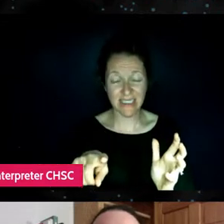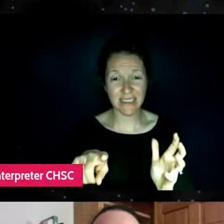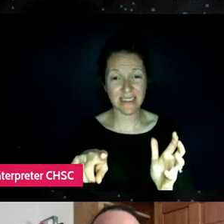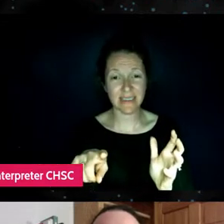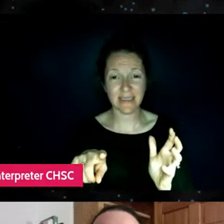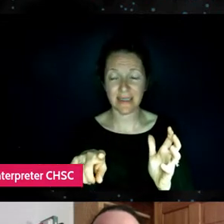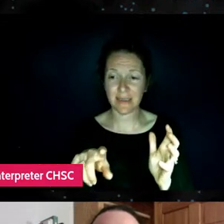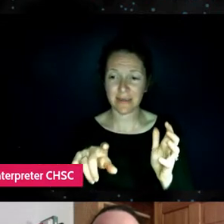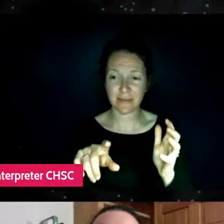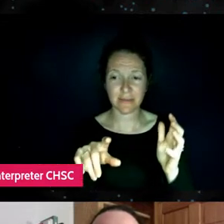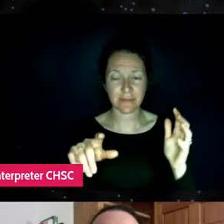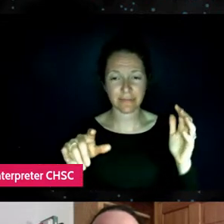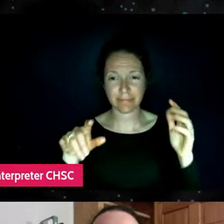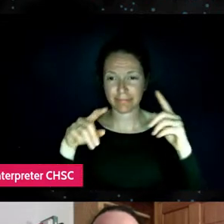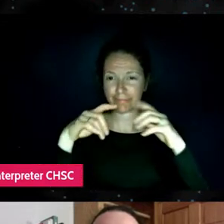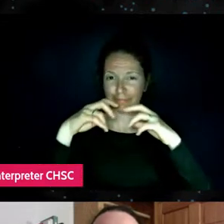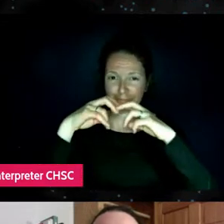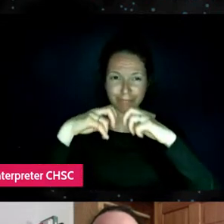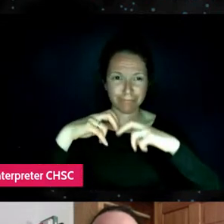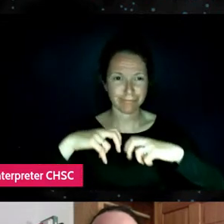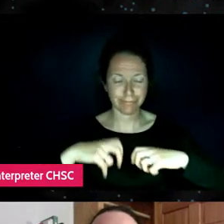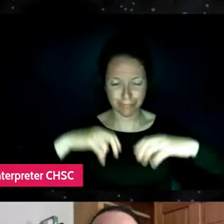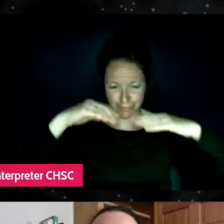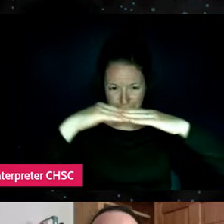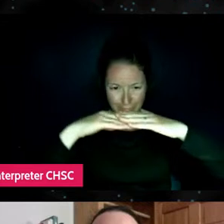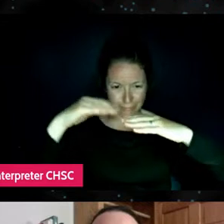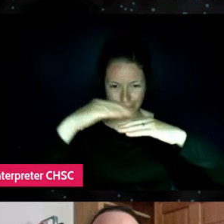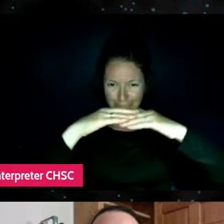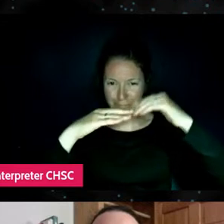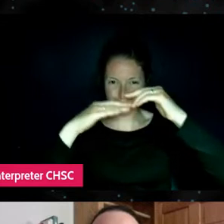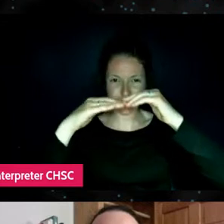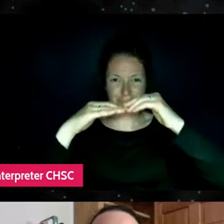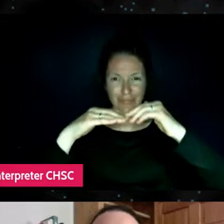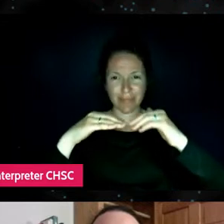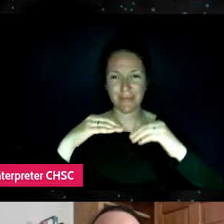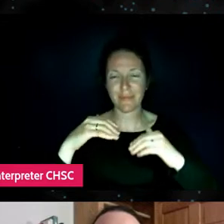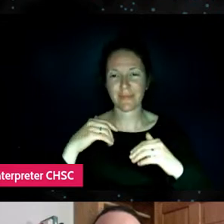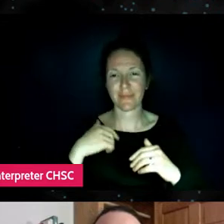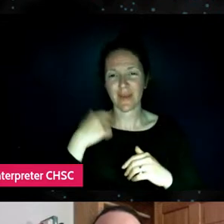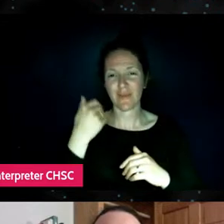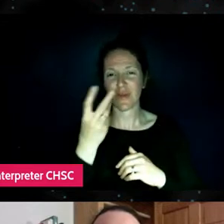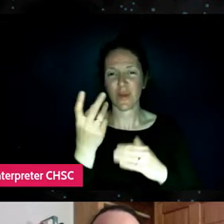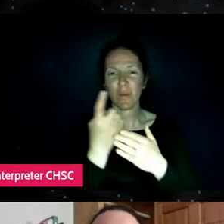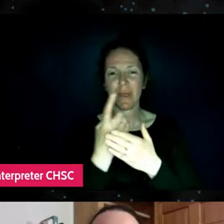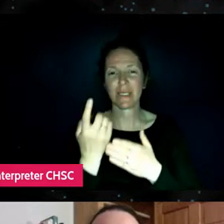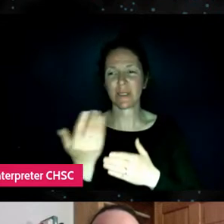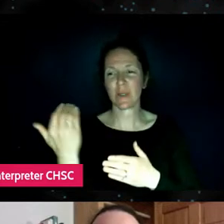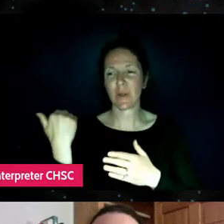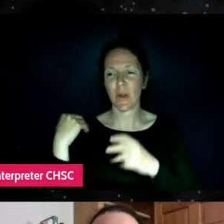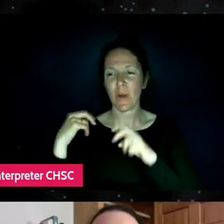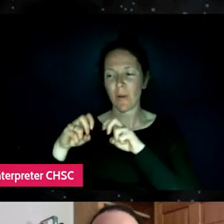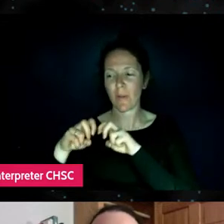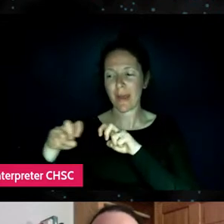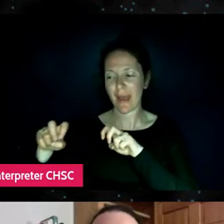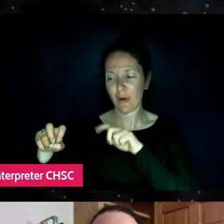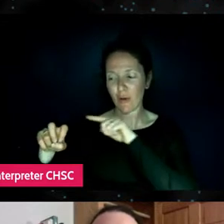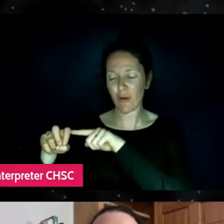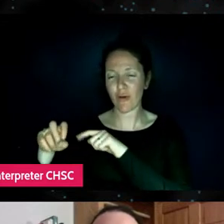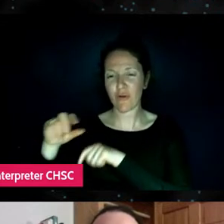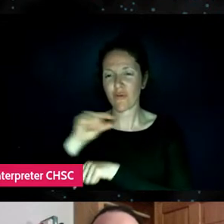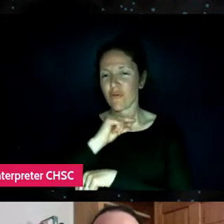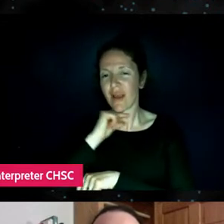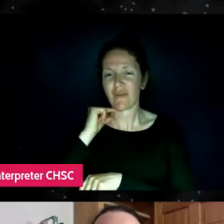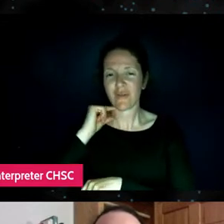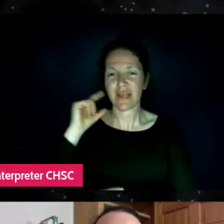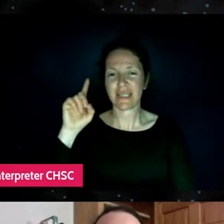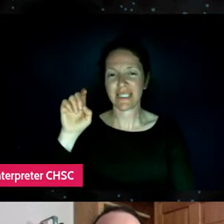multifold. You know, I was on a panel a few weeks ago with Reverend Yearwood, and he said something really